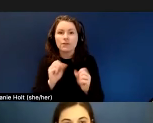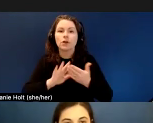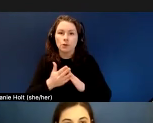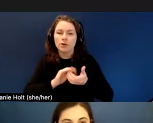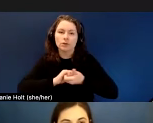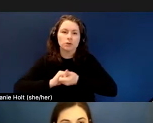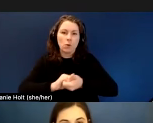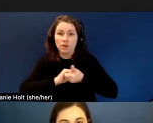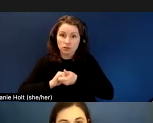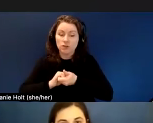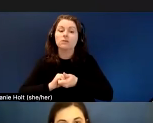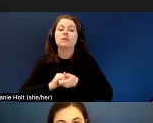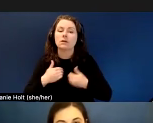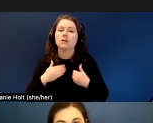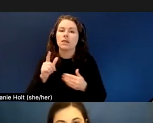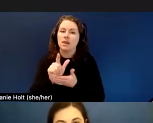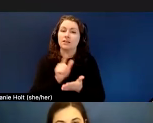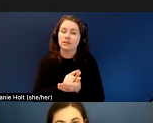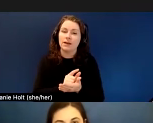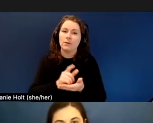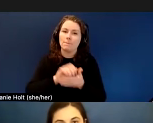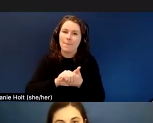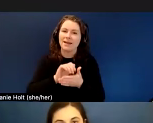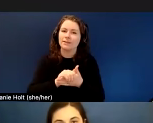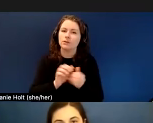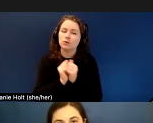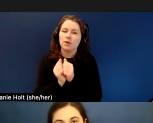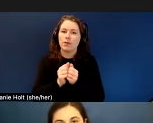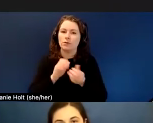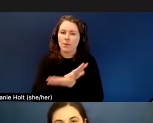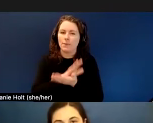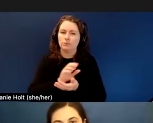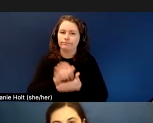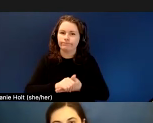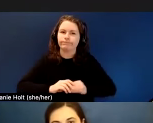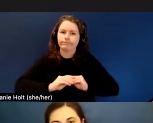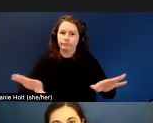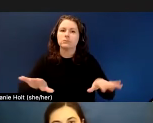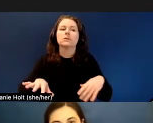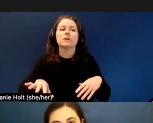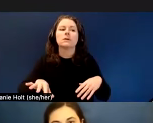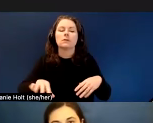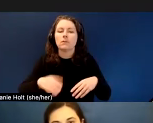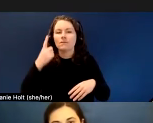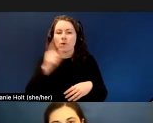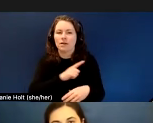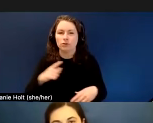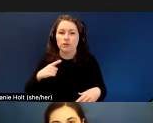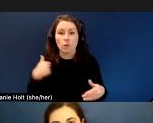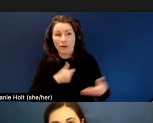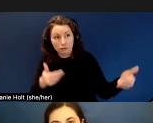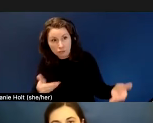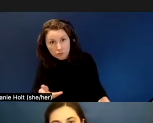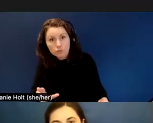Coalition puts legislative packets together to distribute to legislators. We make introductions, and then we offer ourselves